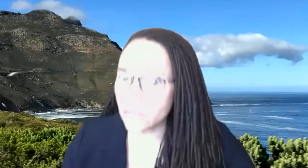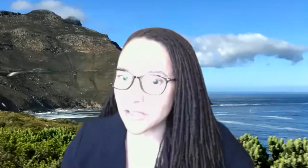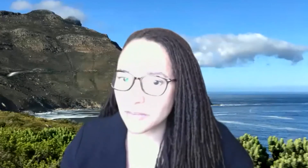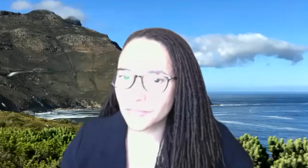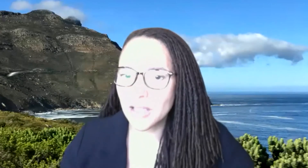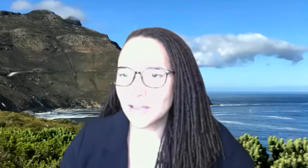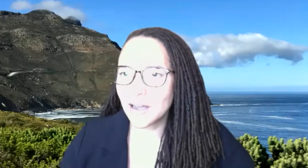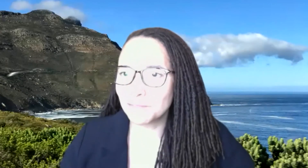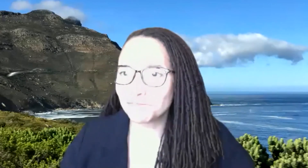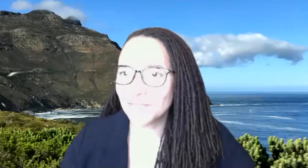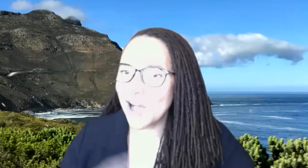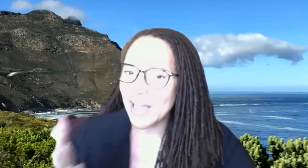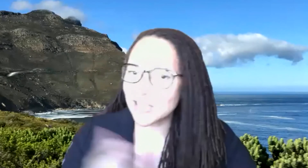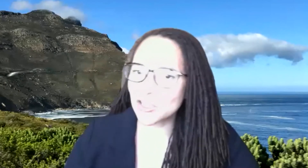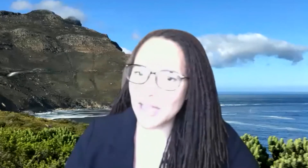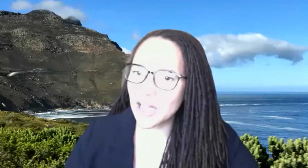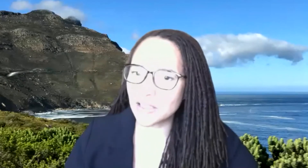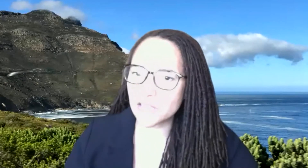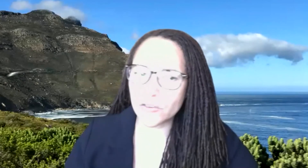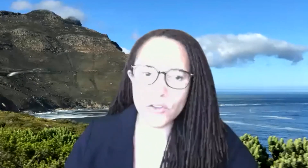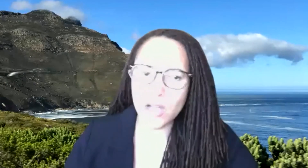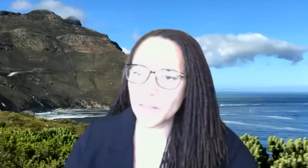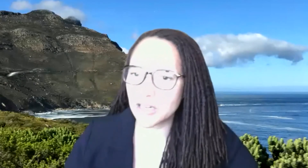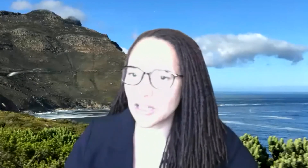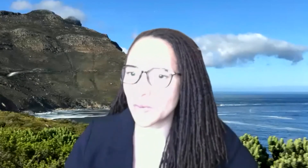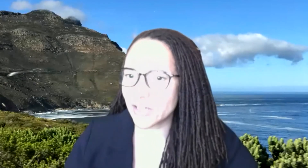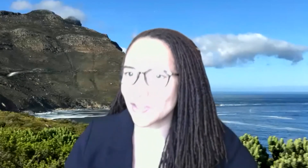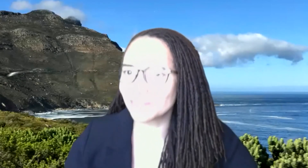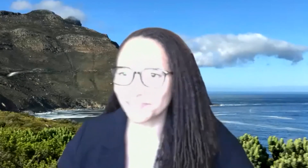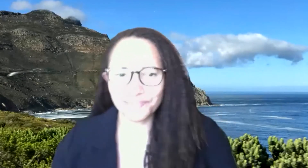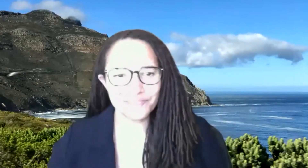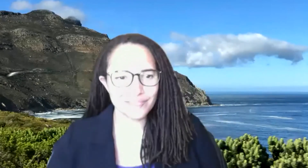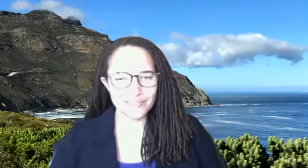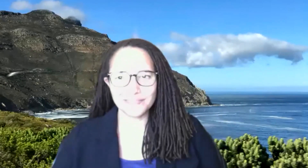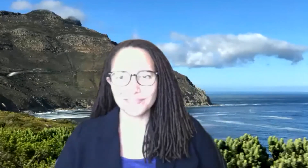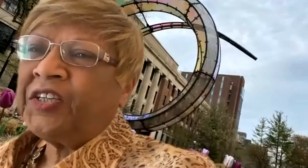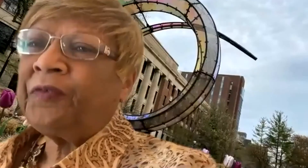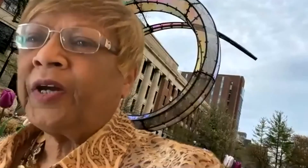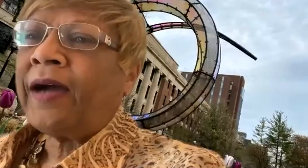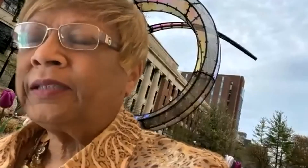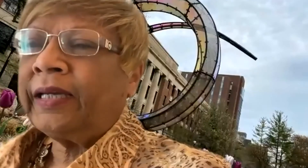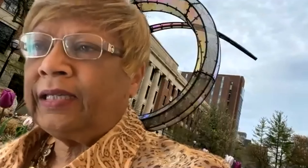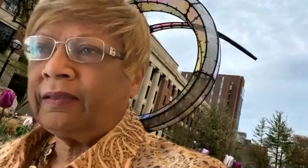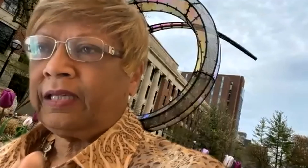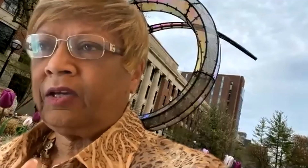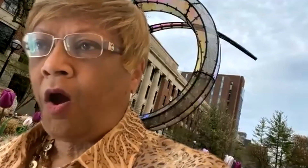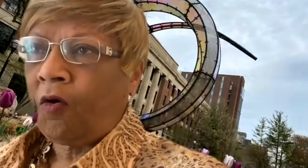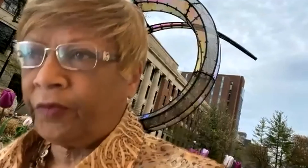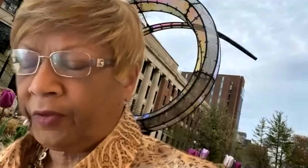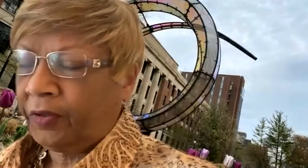all of us. I'll pass it on to my colleagues for further comment and elaboration. Thank you for outlining